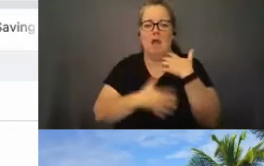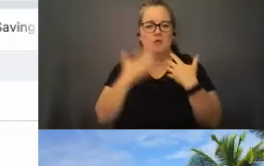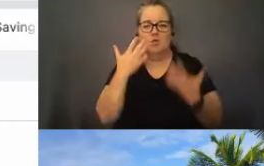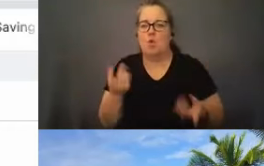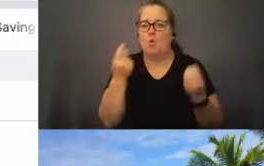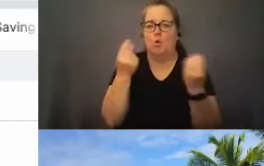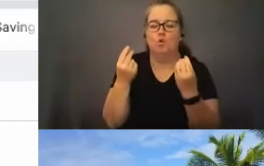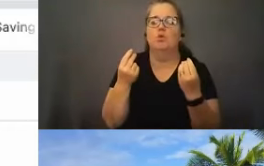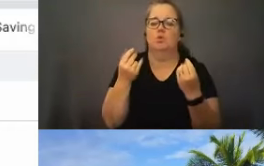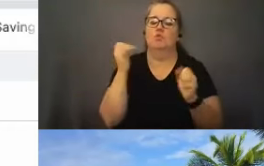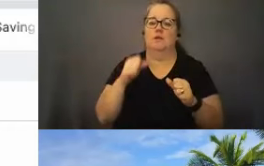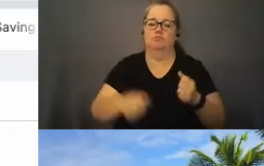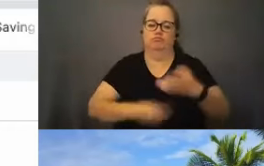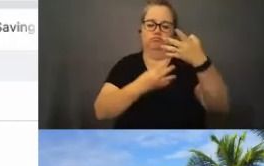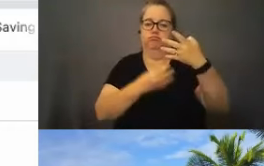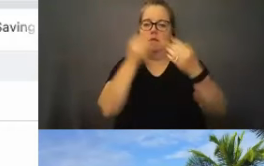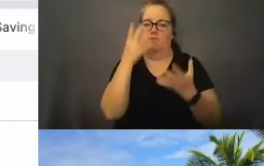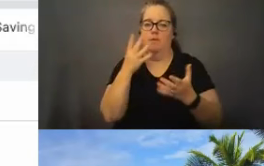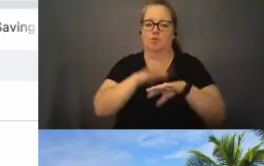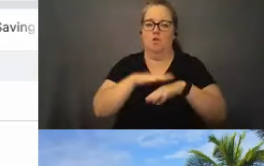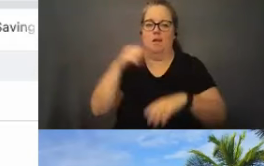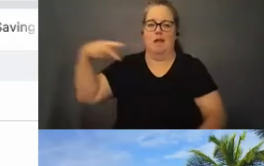can look it up and it'll give you the directions.